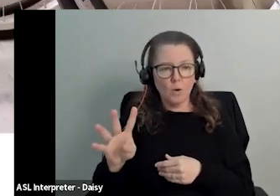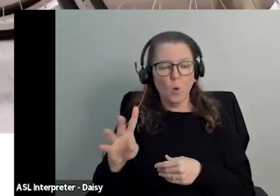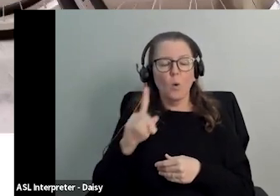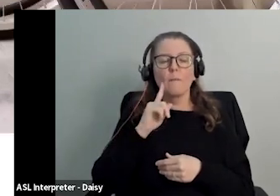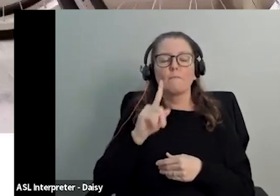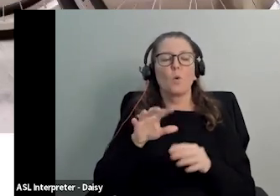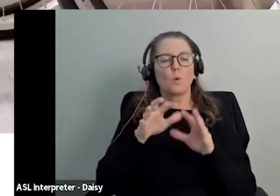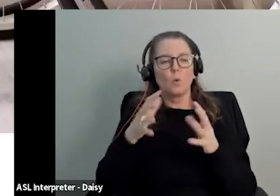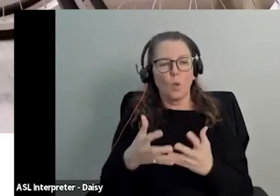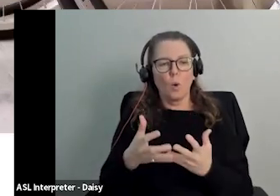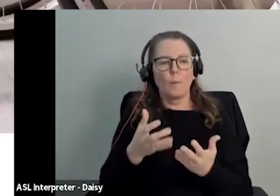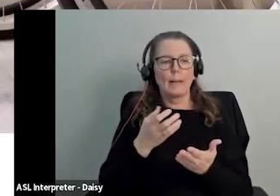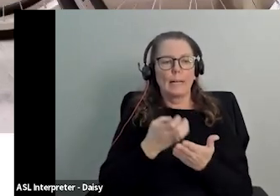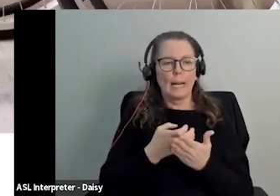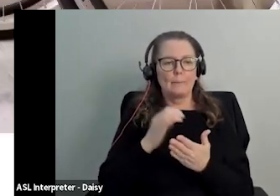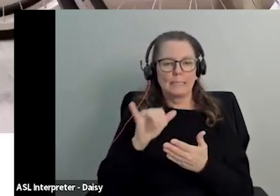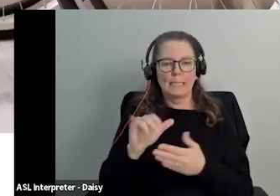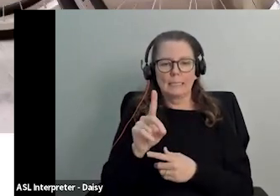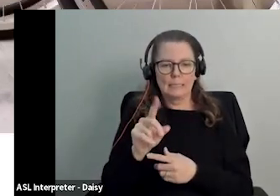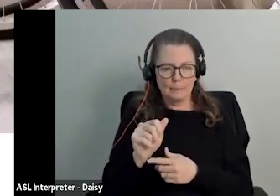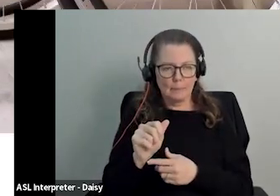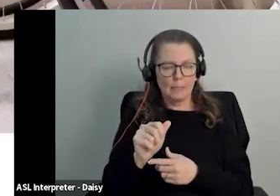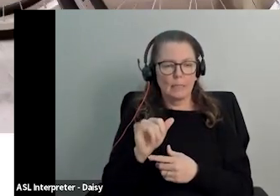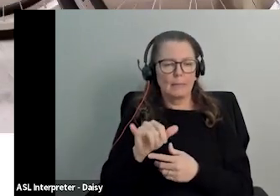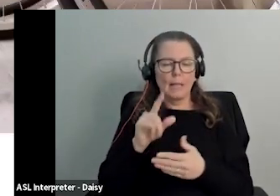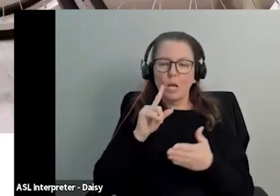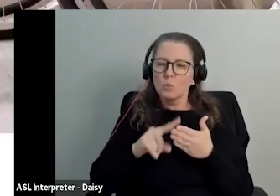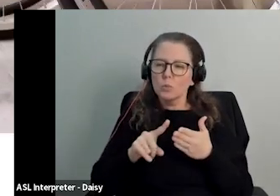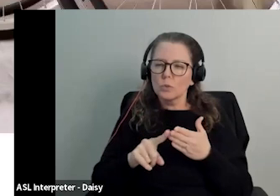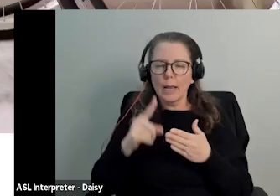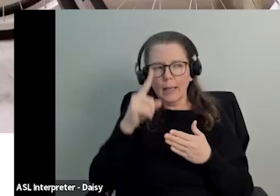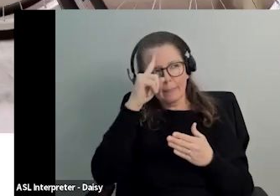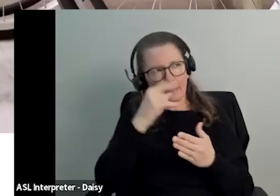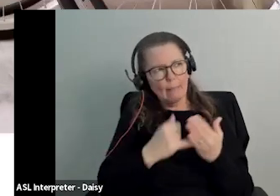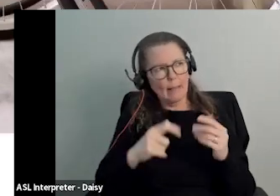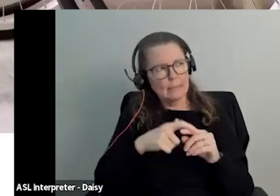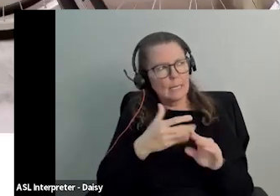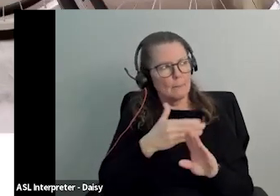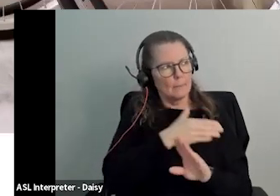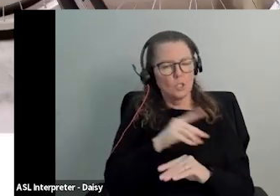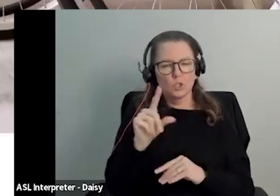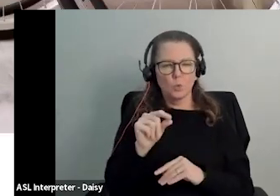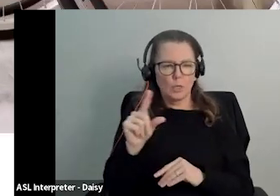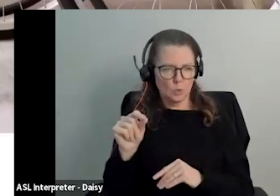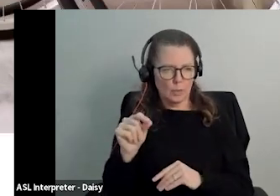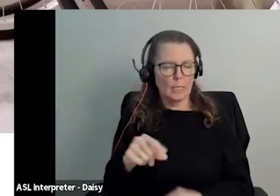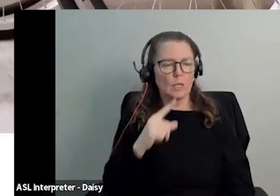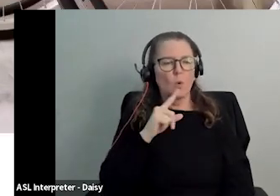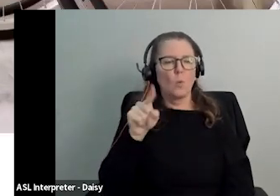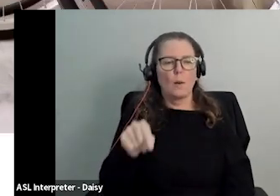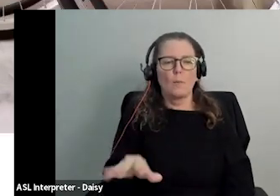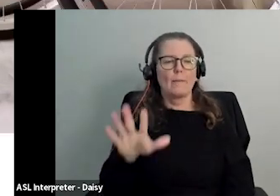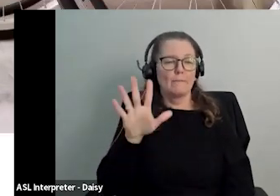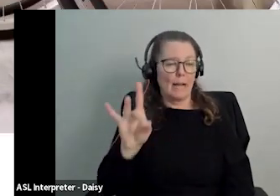of Disability. And out of that study, which was a refresh from, I believe, 2020, 1.58 billion persons